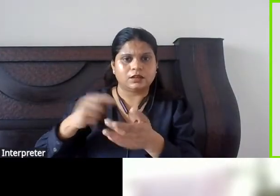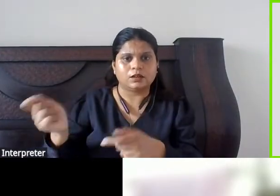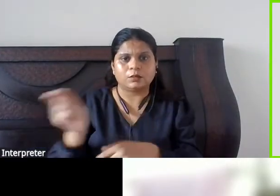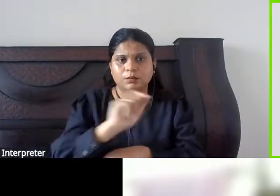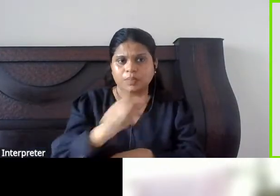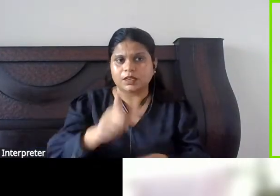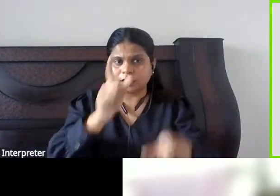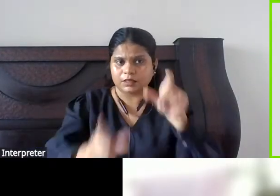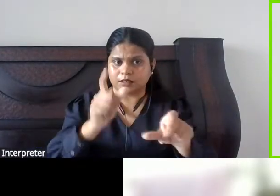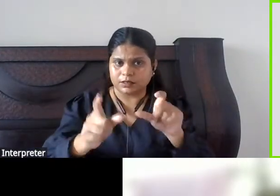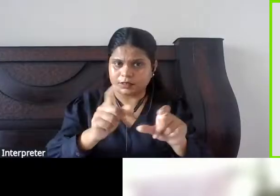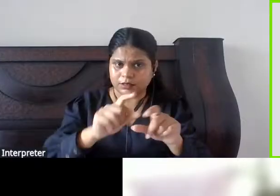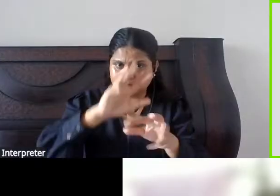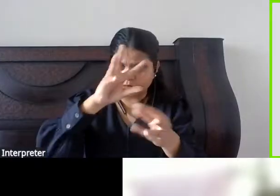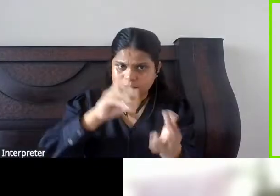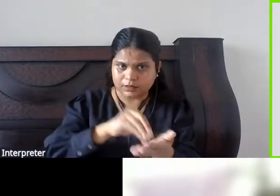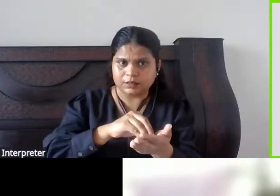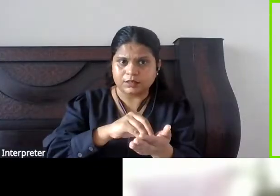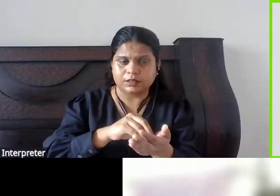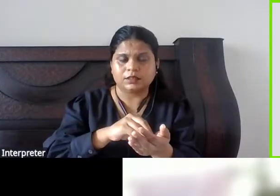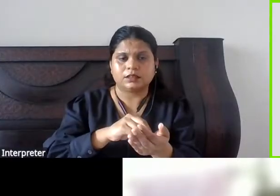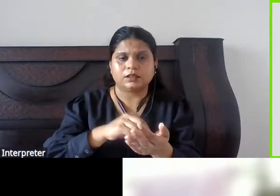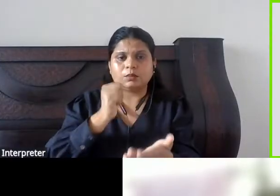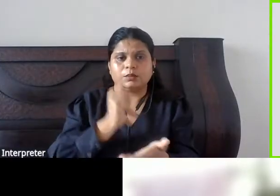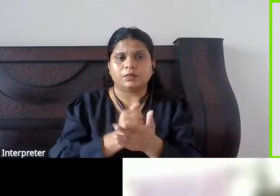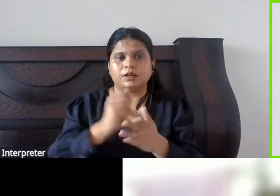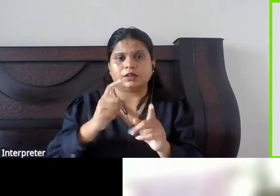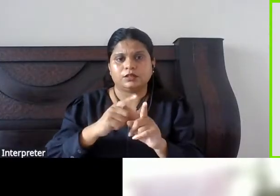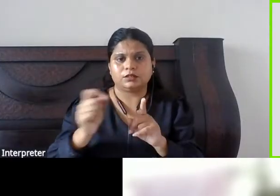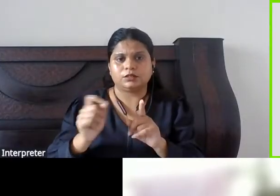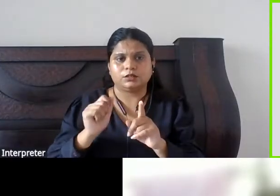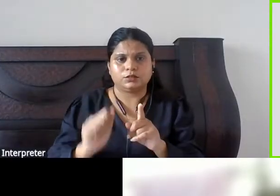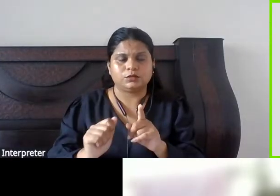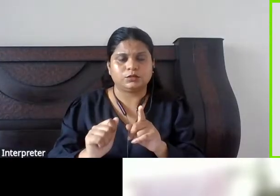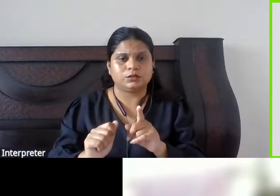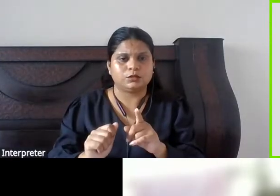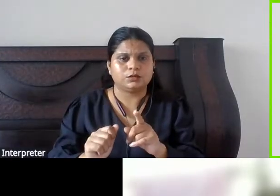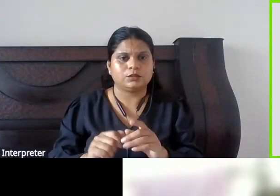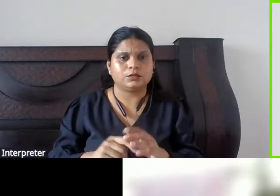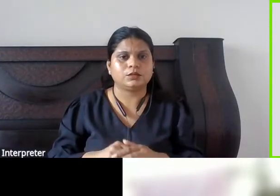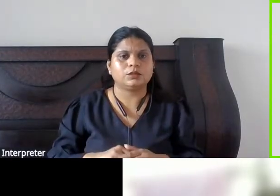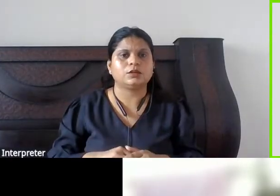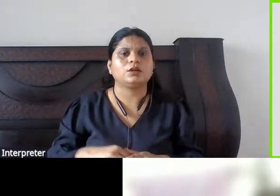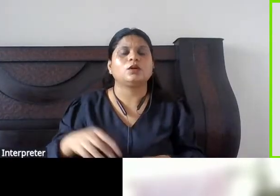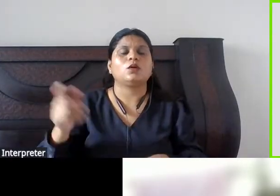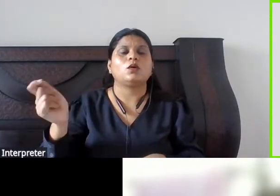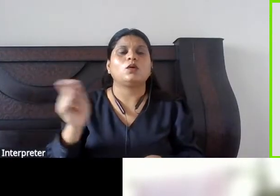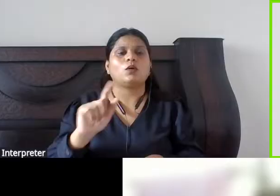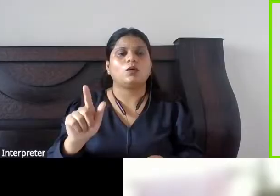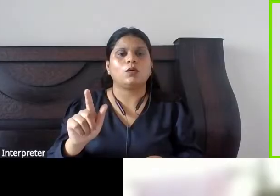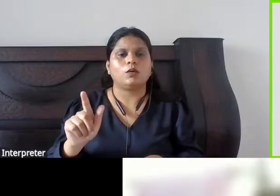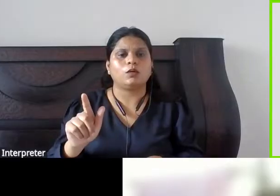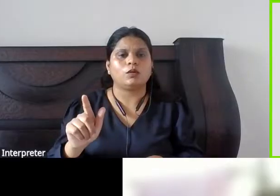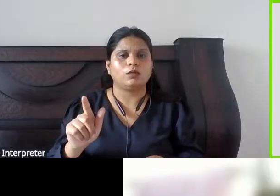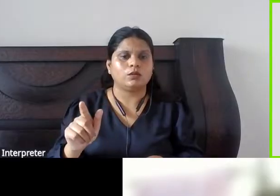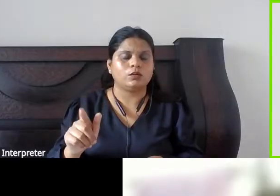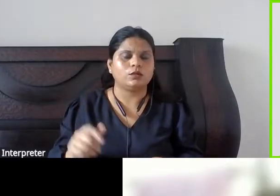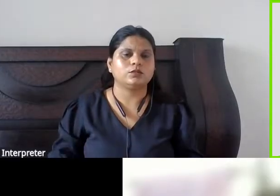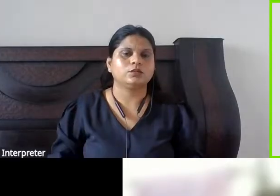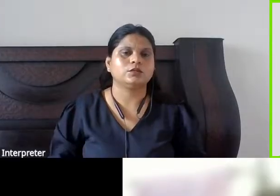people above 18. So the chances are that someone is going to come to your house and the institute that you belong